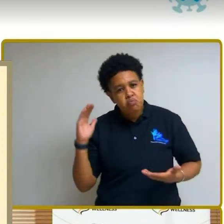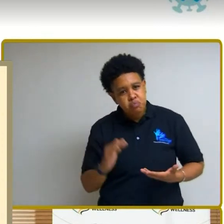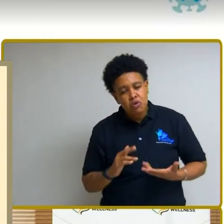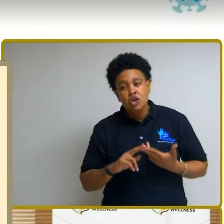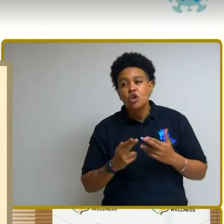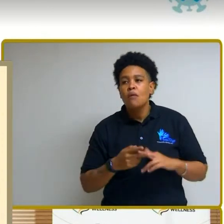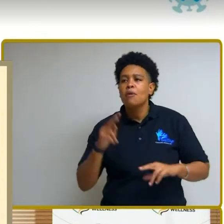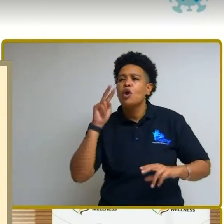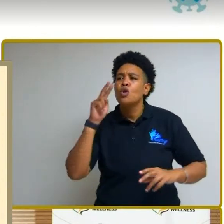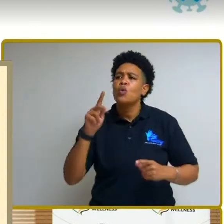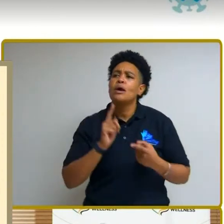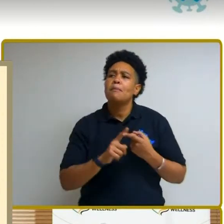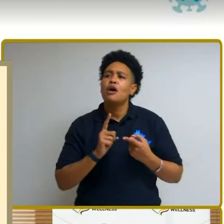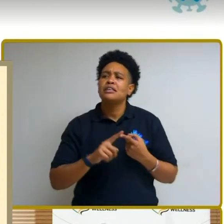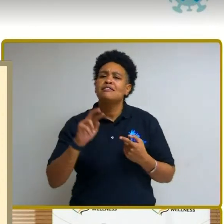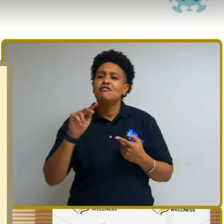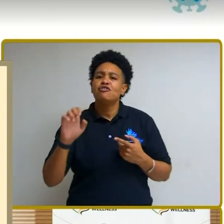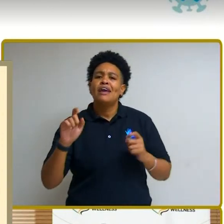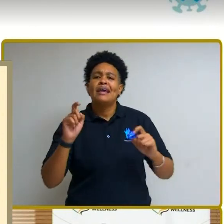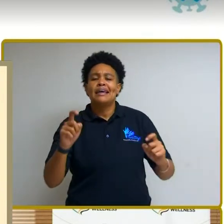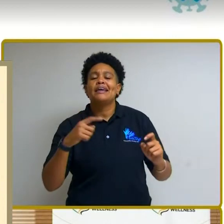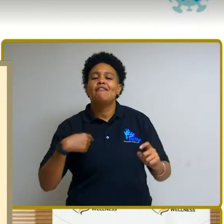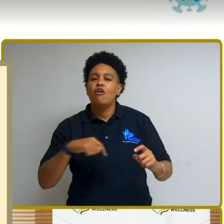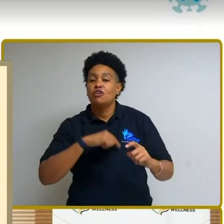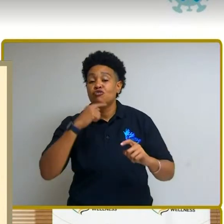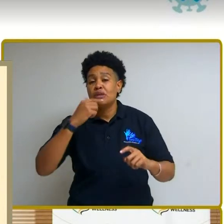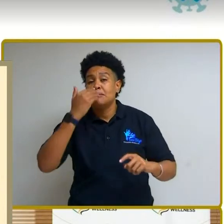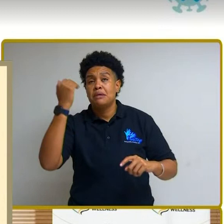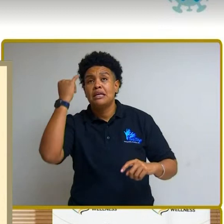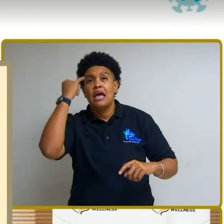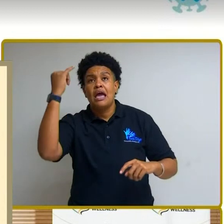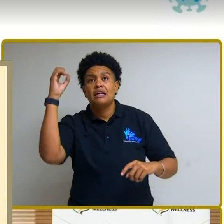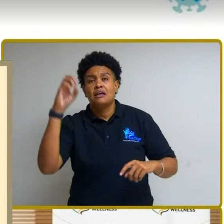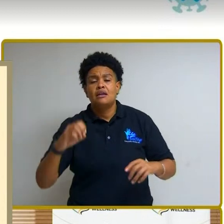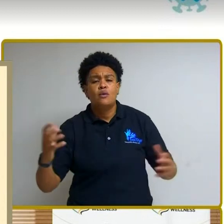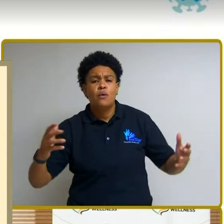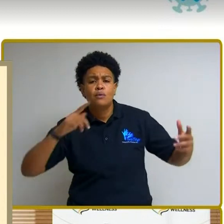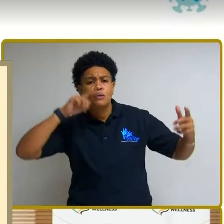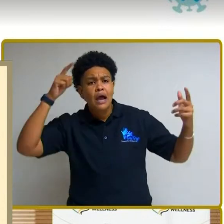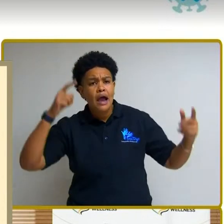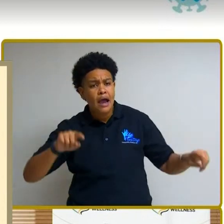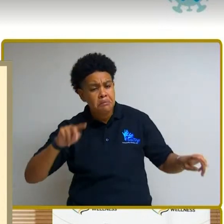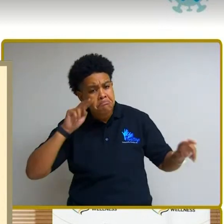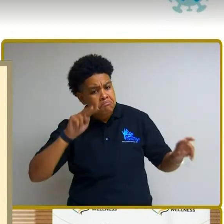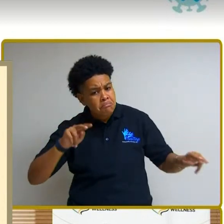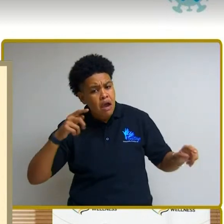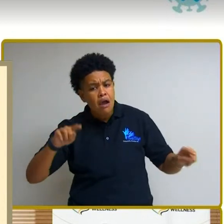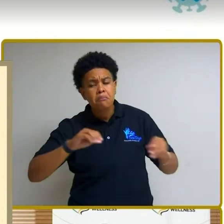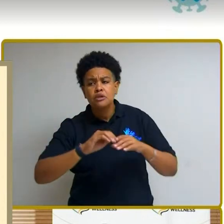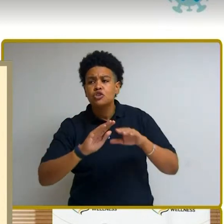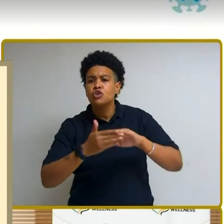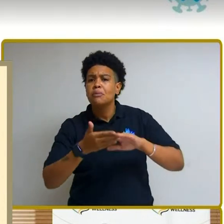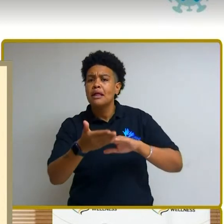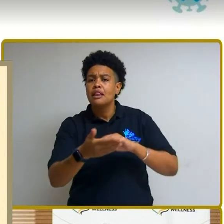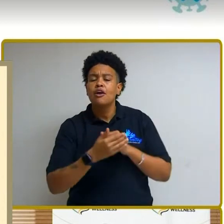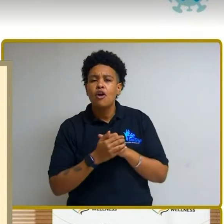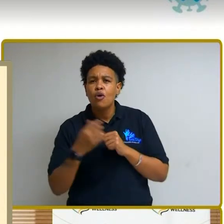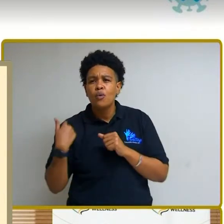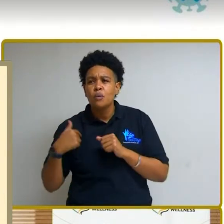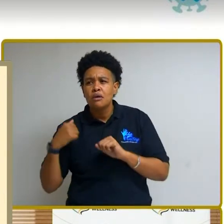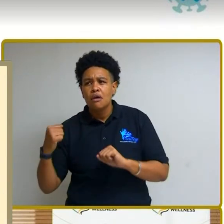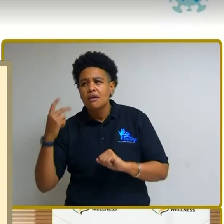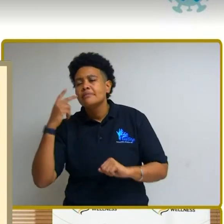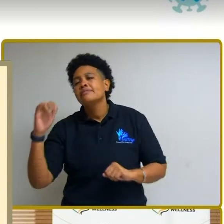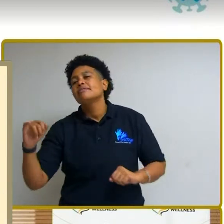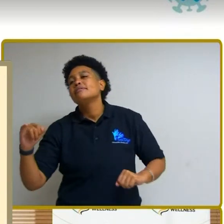at the positivity rate, that gives us a better idea of what is happening in the country. We can